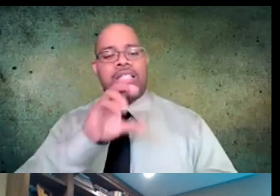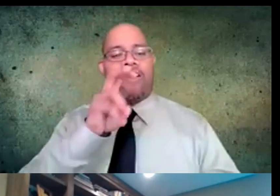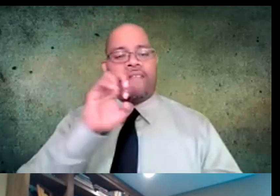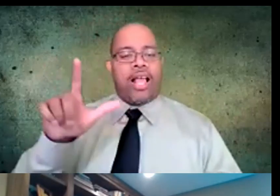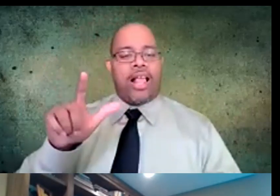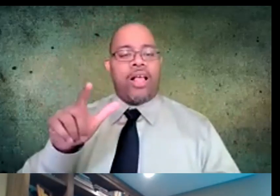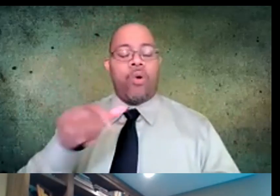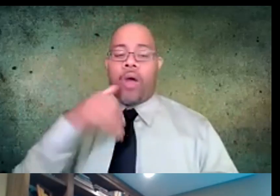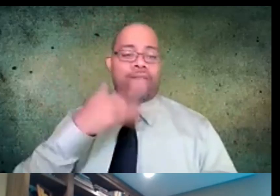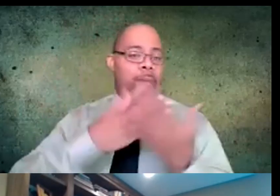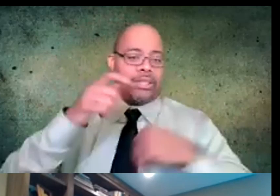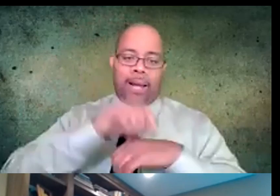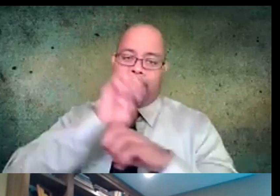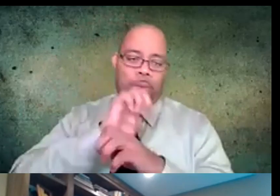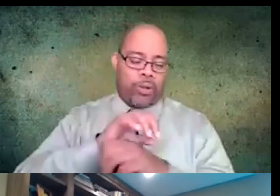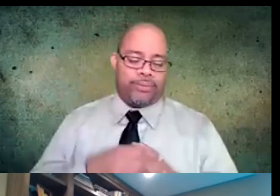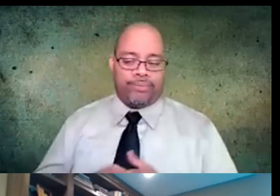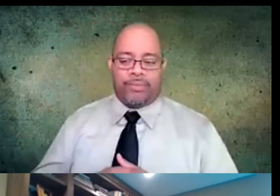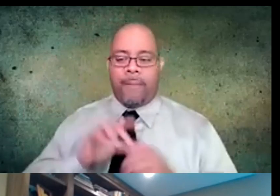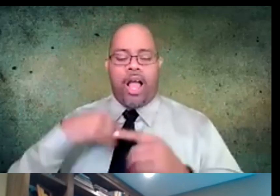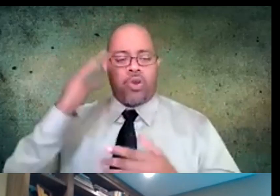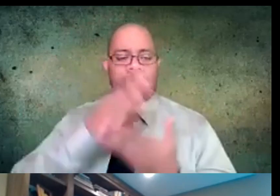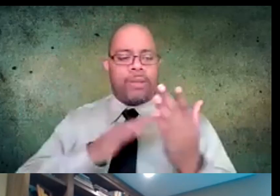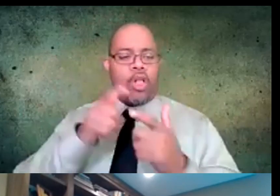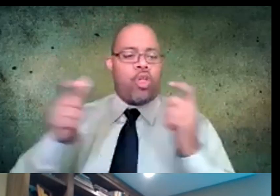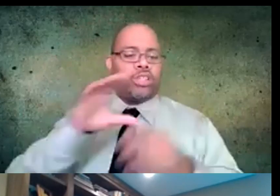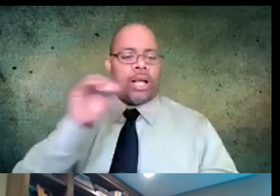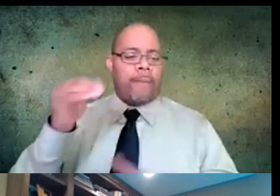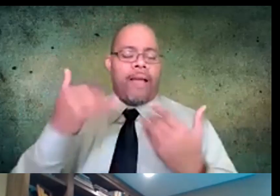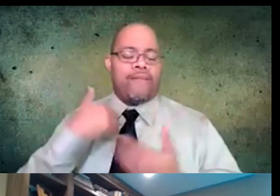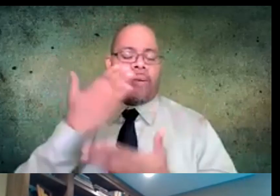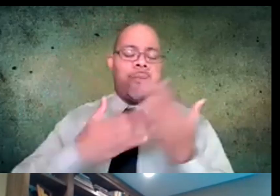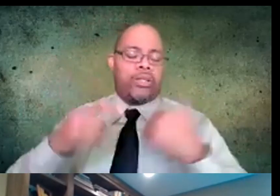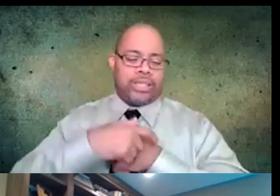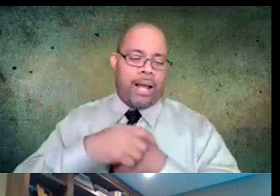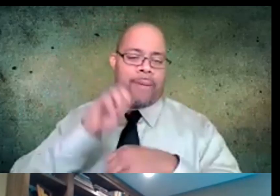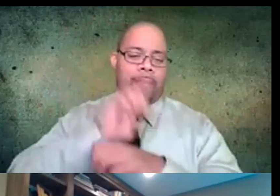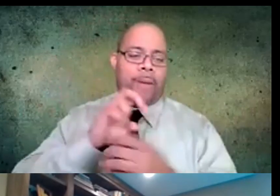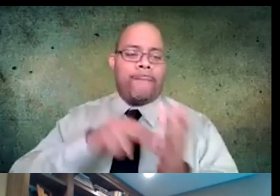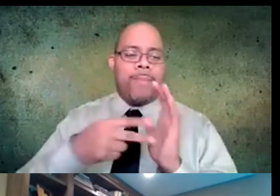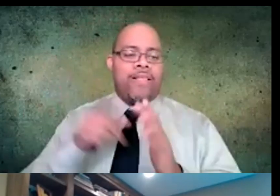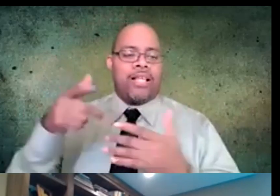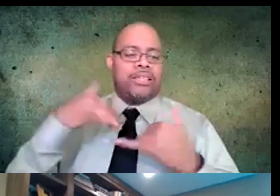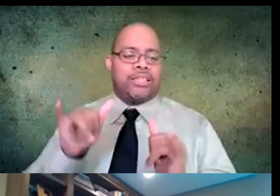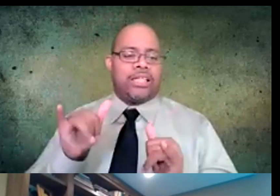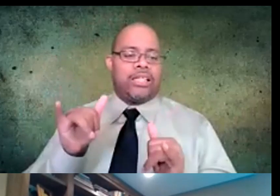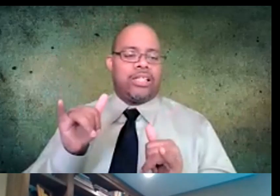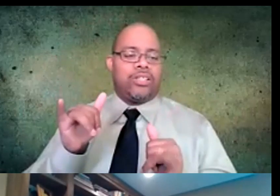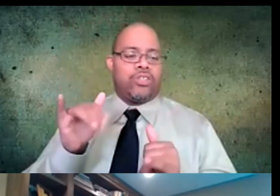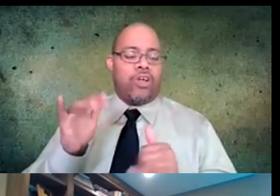part-time employee, but I know some of the large companies might have part-time employees, meaning they're still the